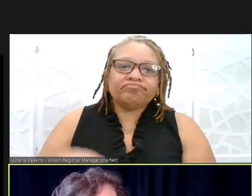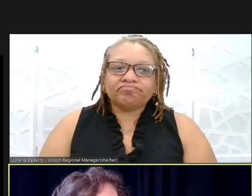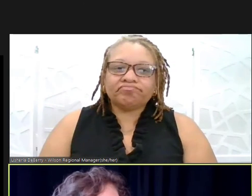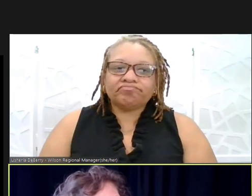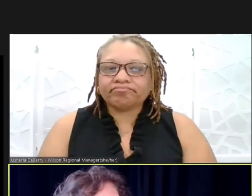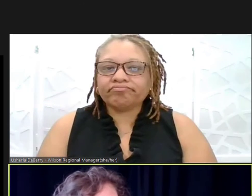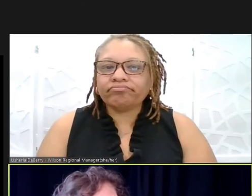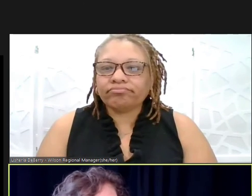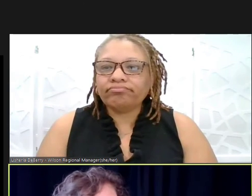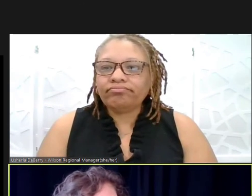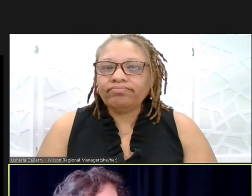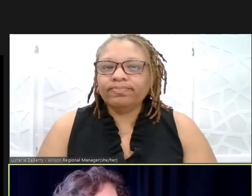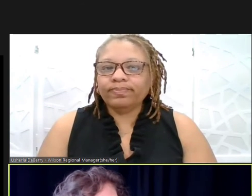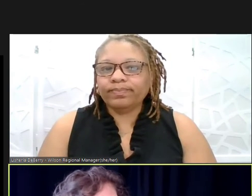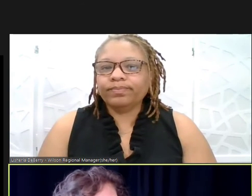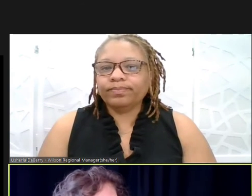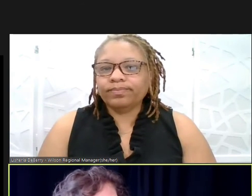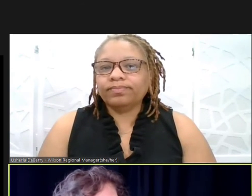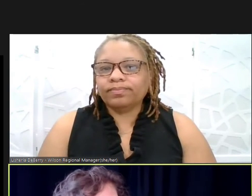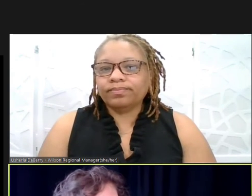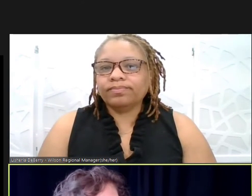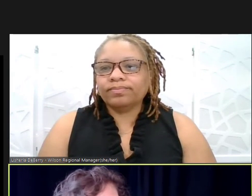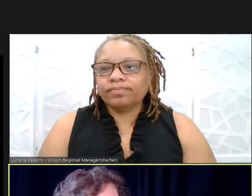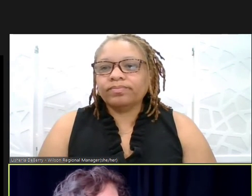not overlooked.